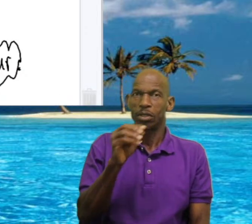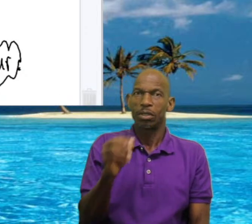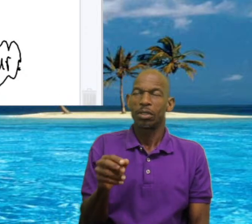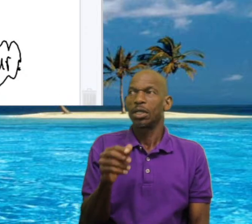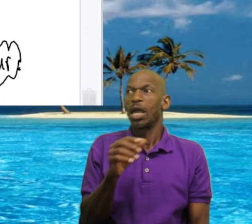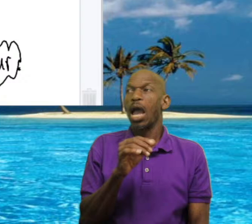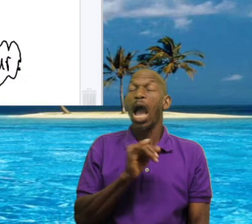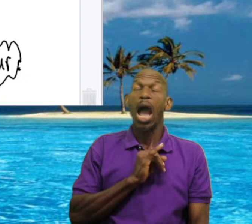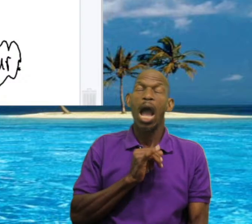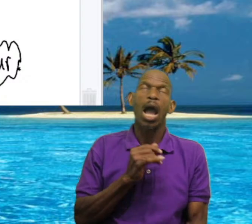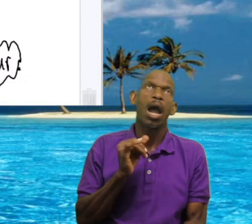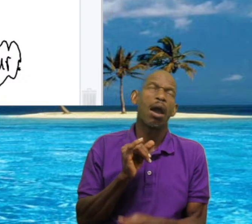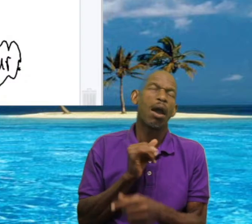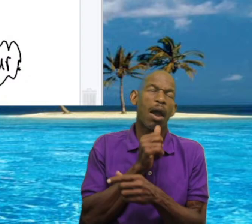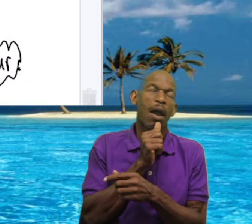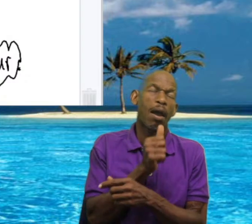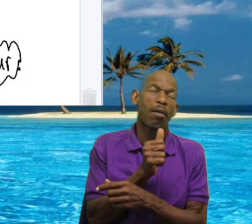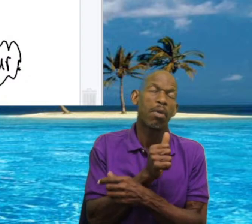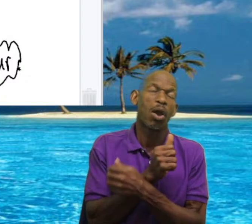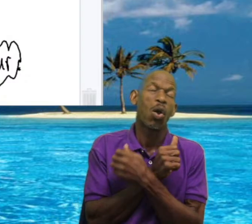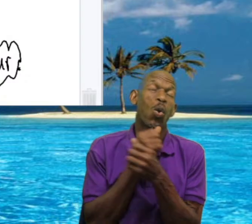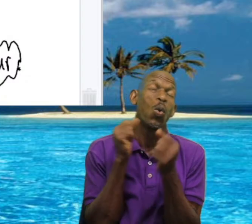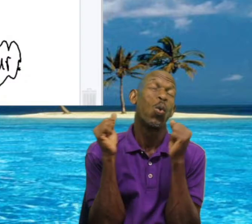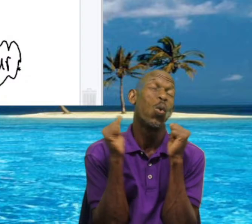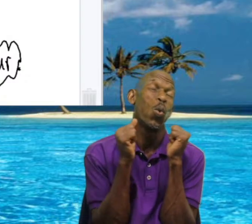or would you say but?